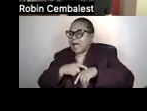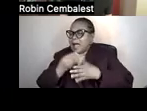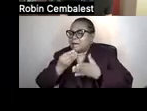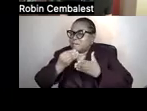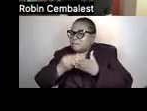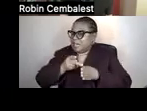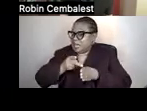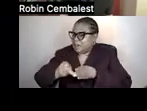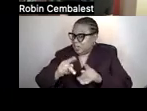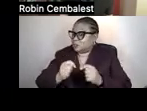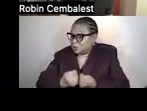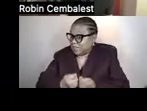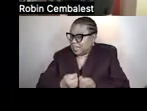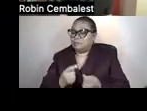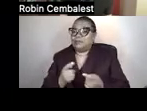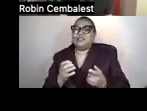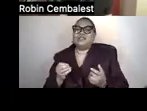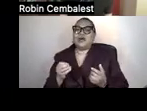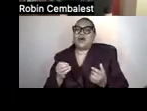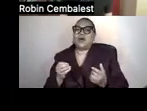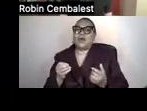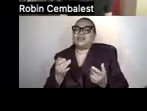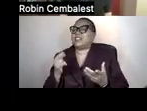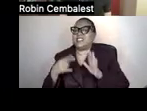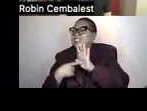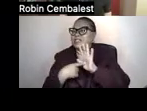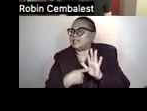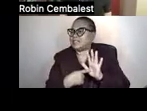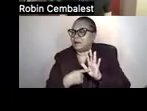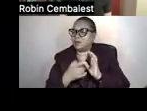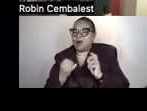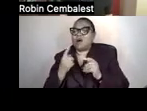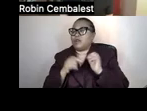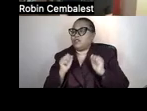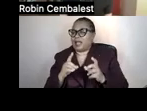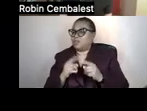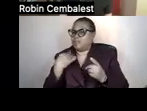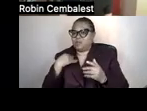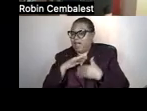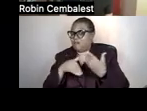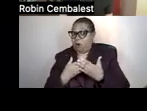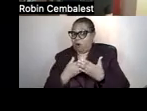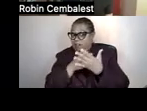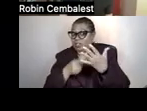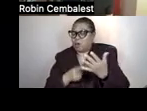and professional teams. So that's just an example of what you can do if you have all of those.